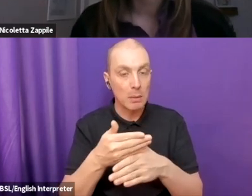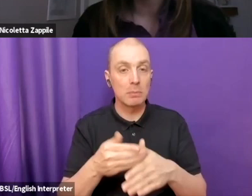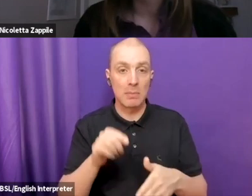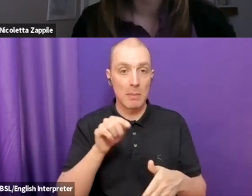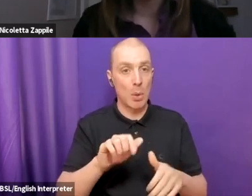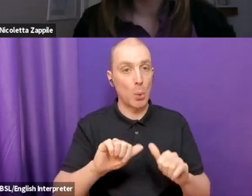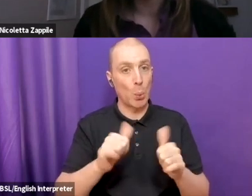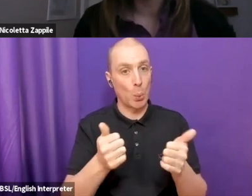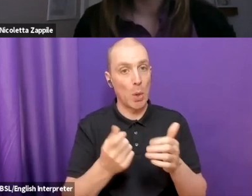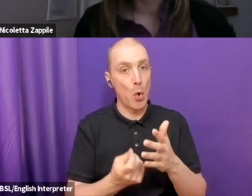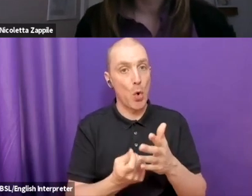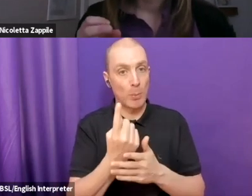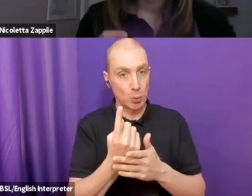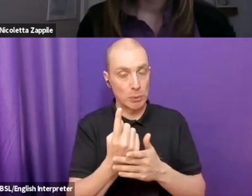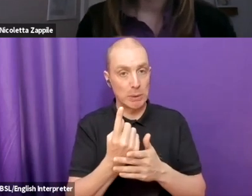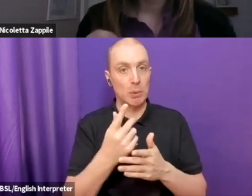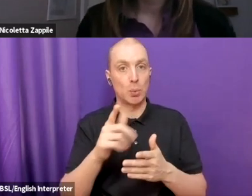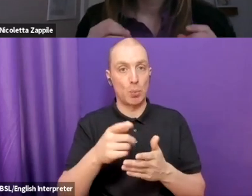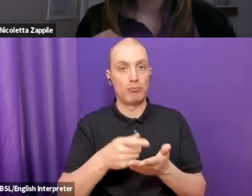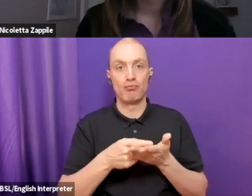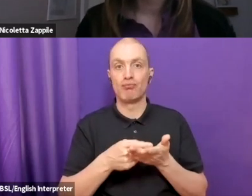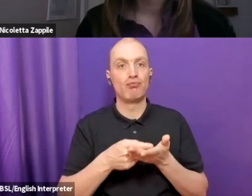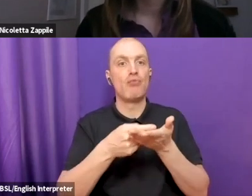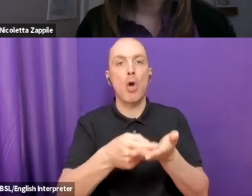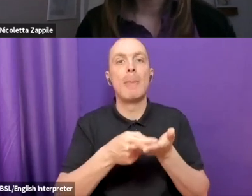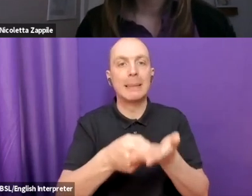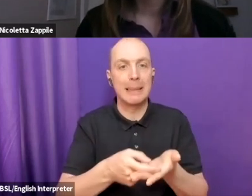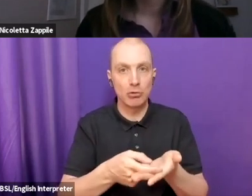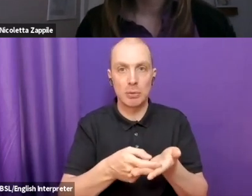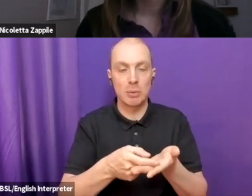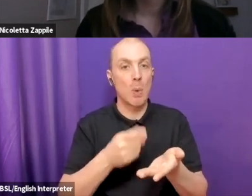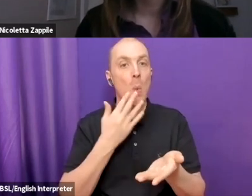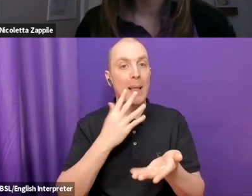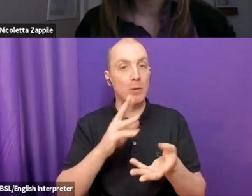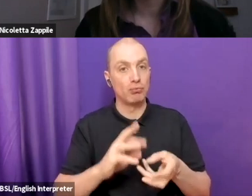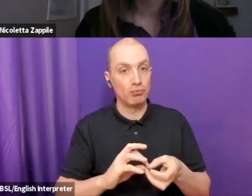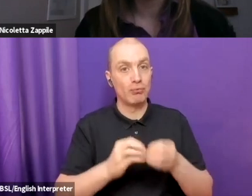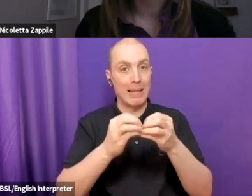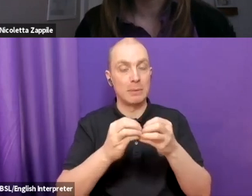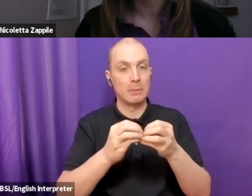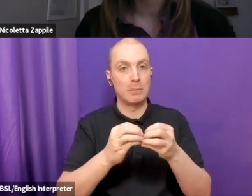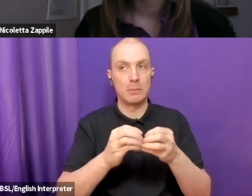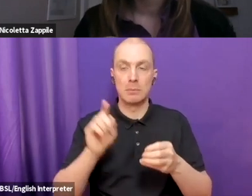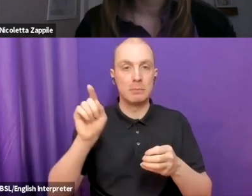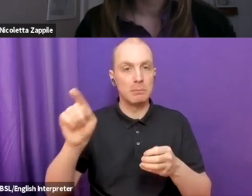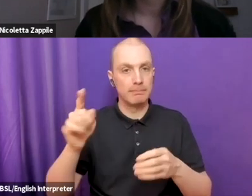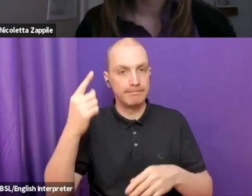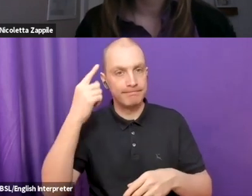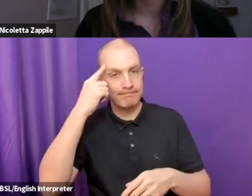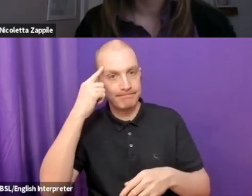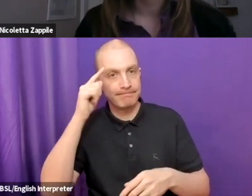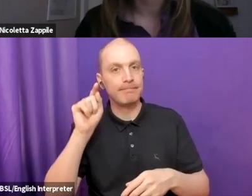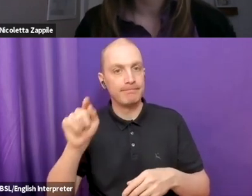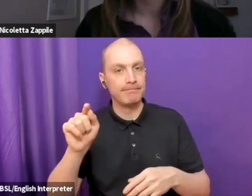to suggest recommendations and maybe formulate that recommendations taking into account the fact